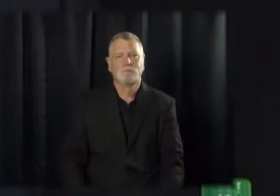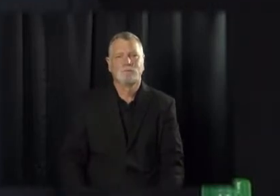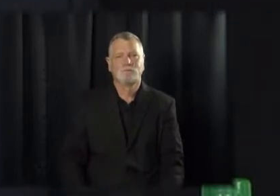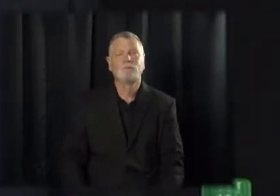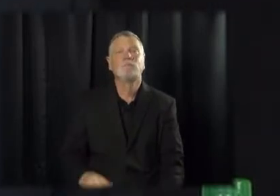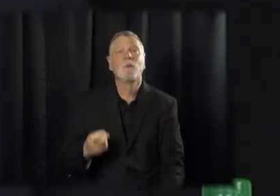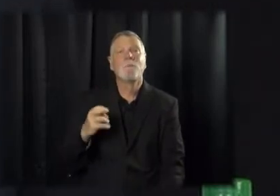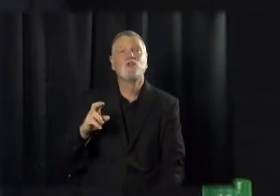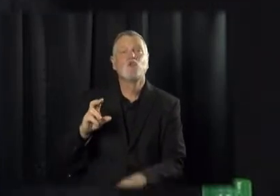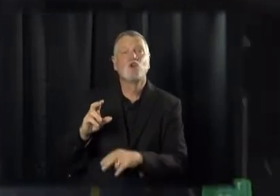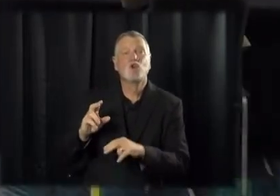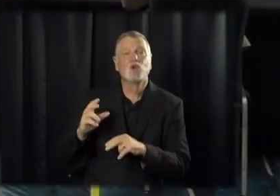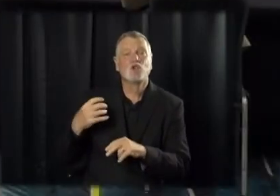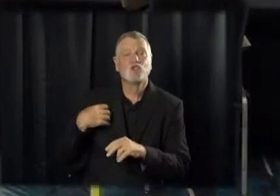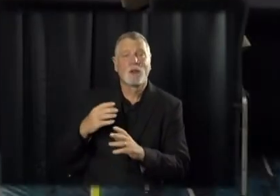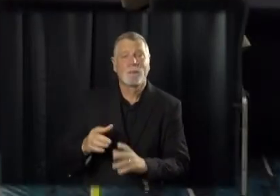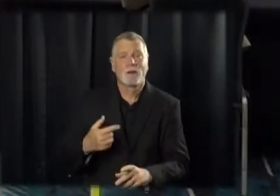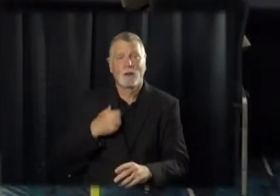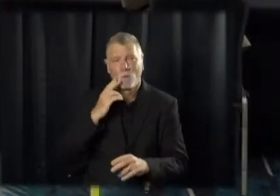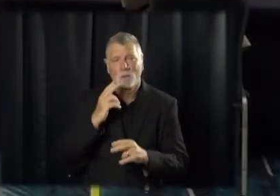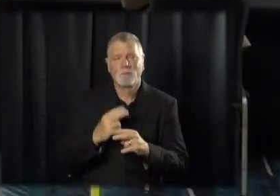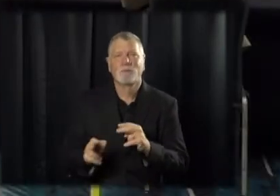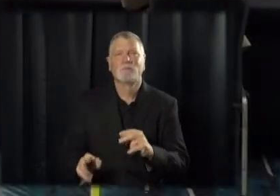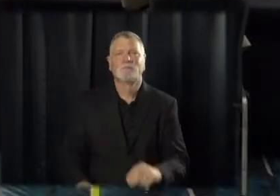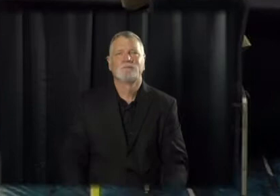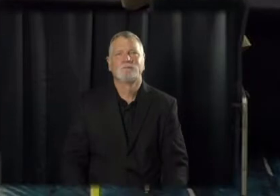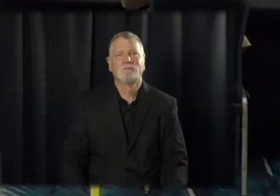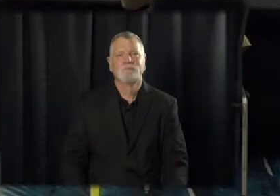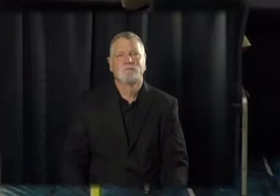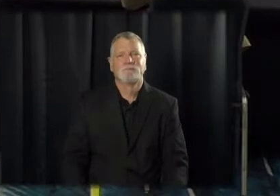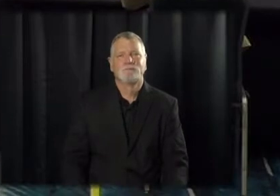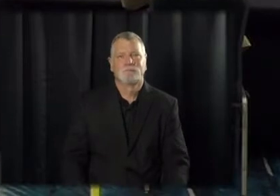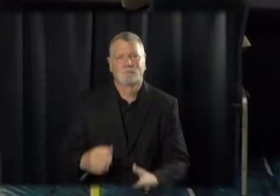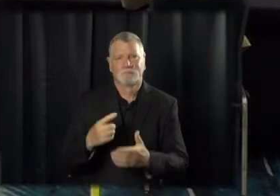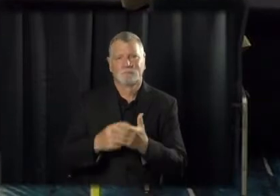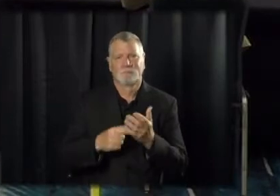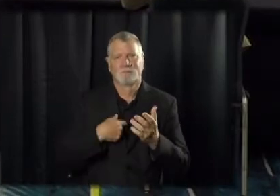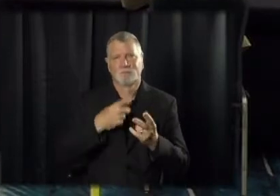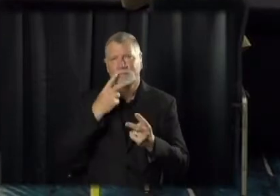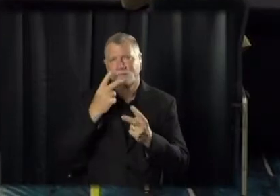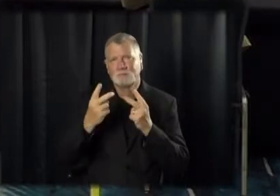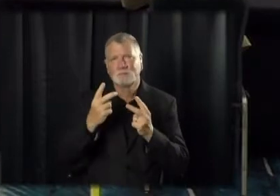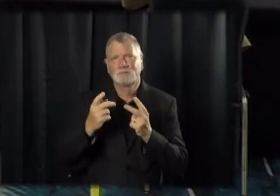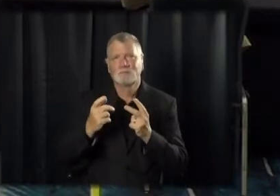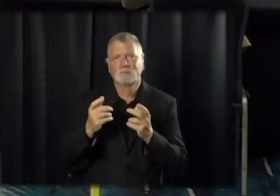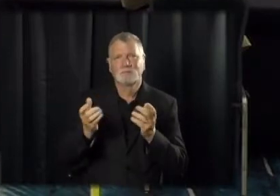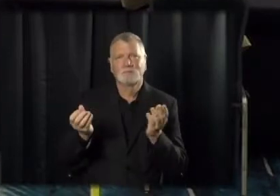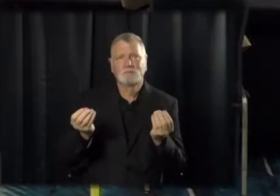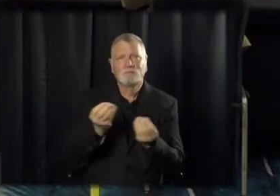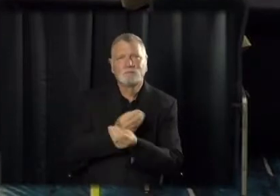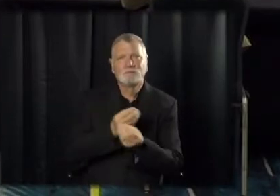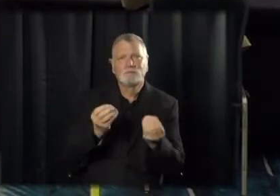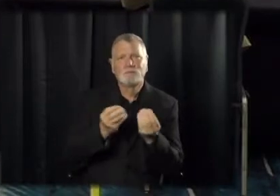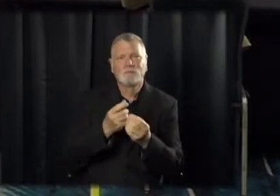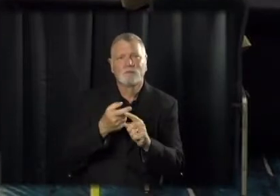Mr. Chairman, I'll be brief. Just given this exchange that I just saw between the Vice President of the